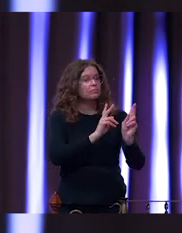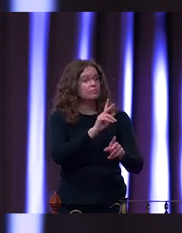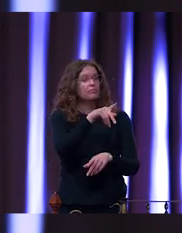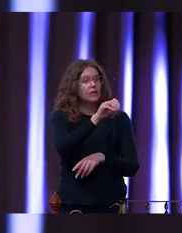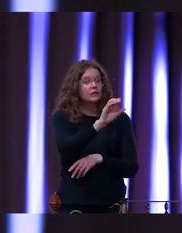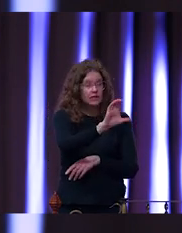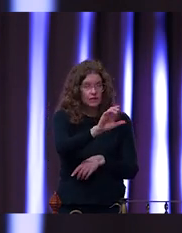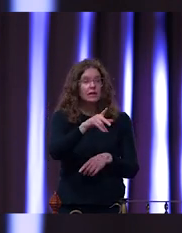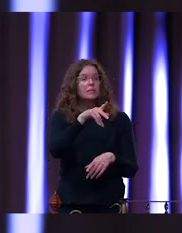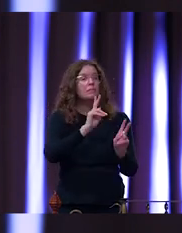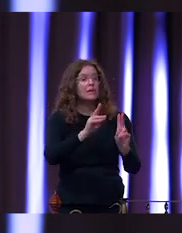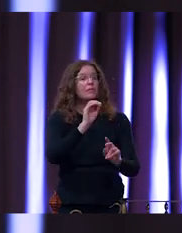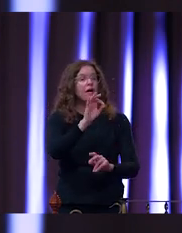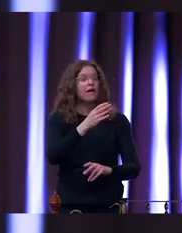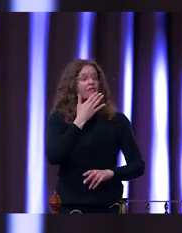women-centered,